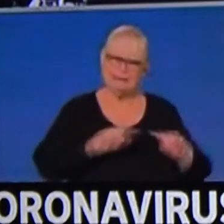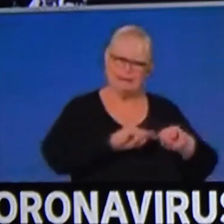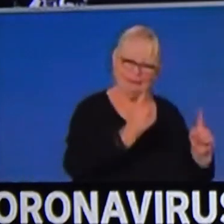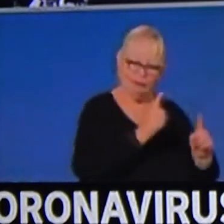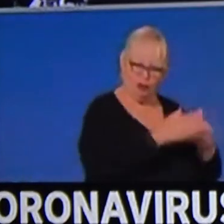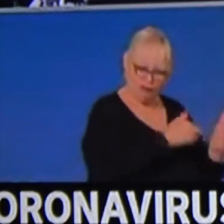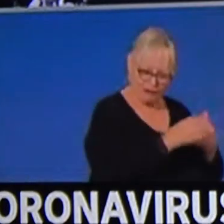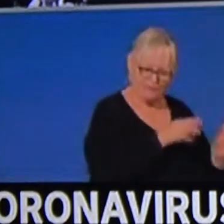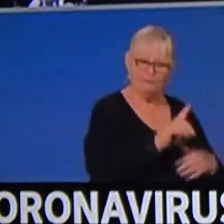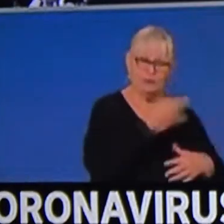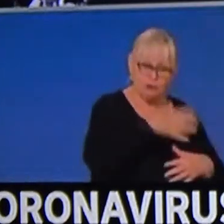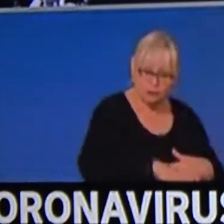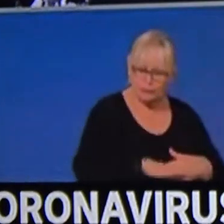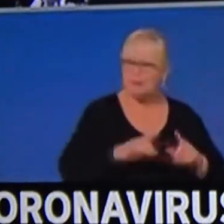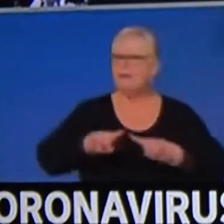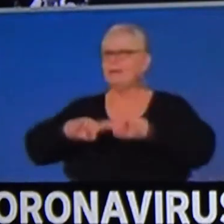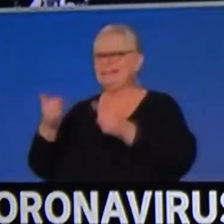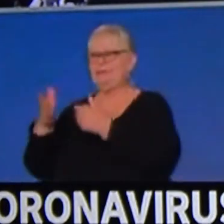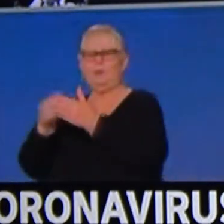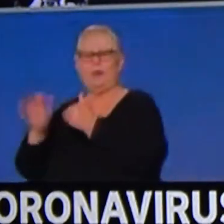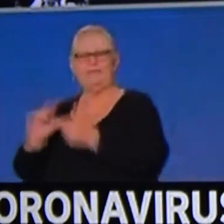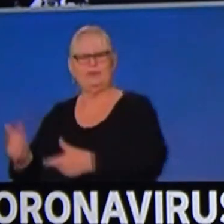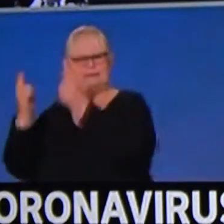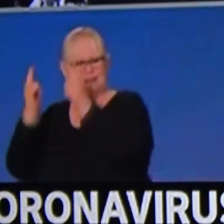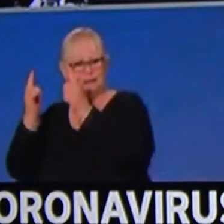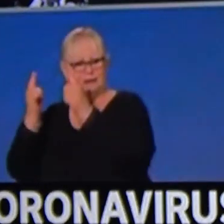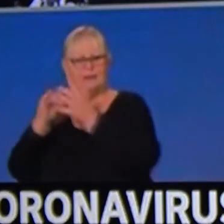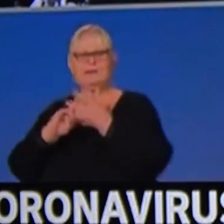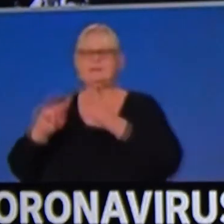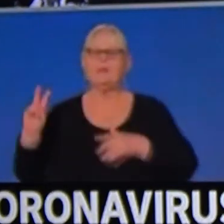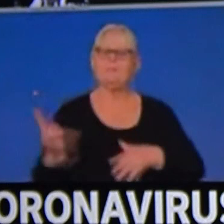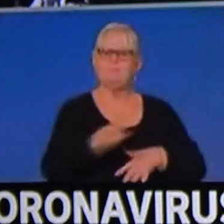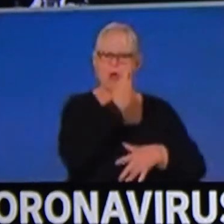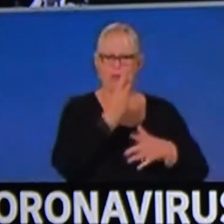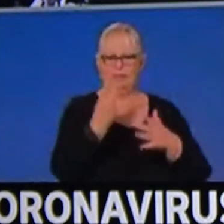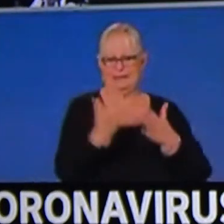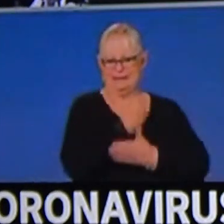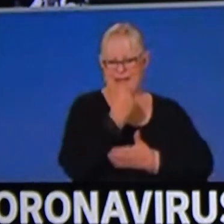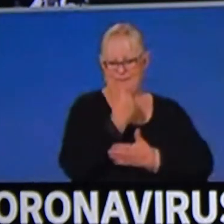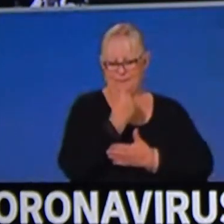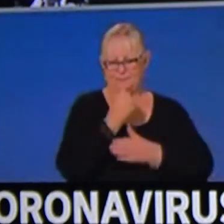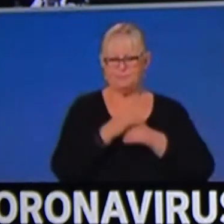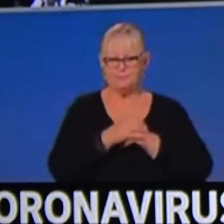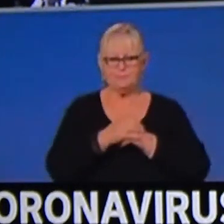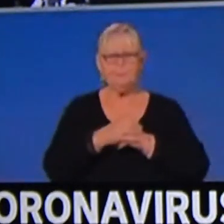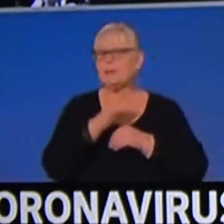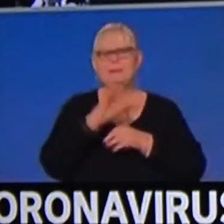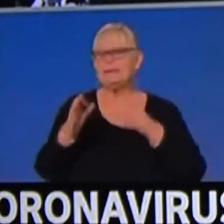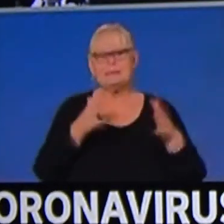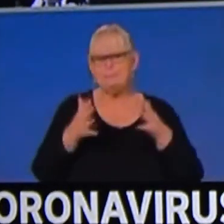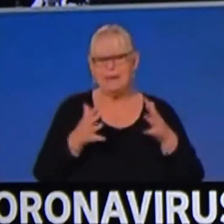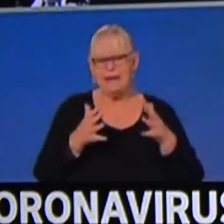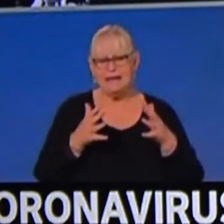other staff in schools, obviously to protect their work environment, and but at the same time, that doesn't lead